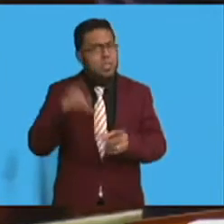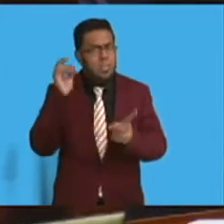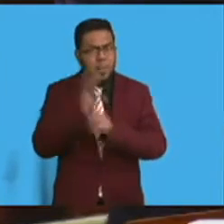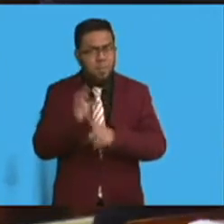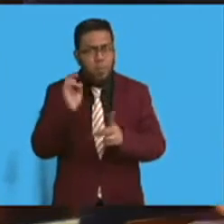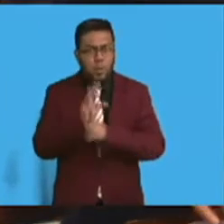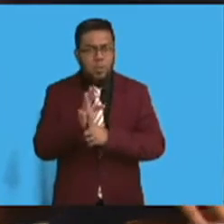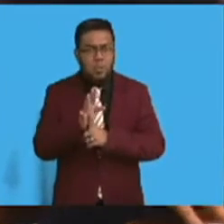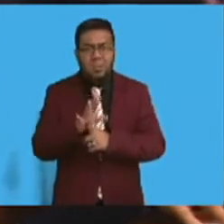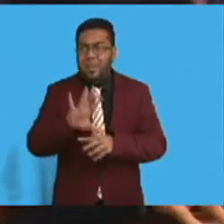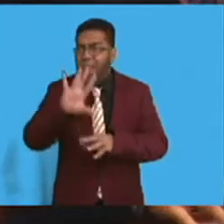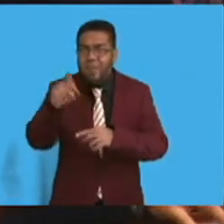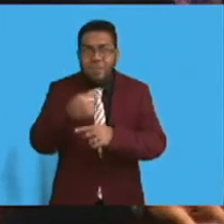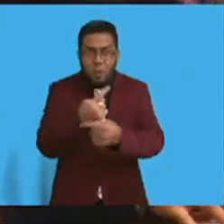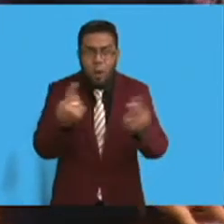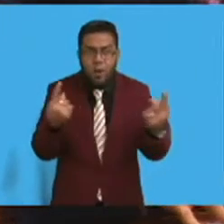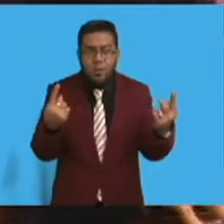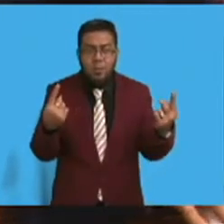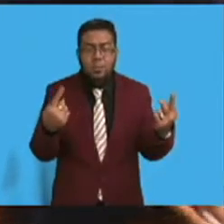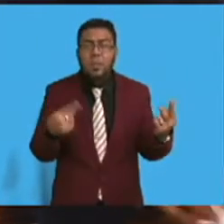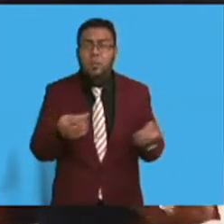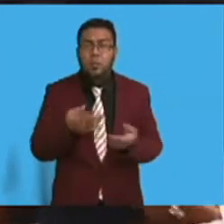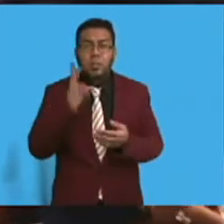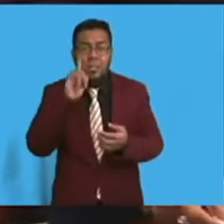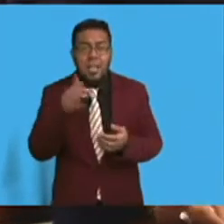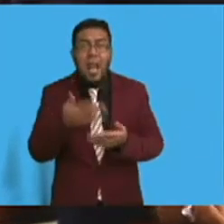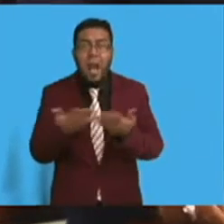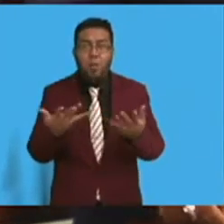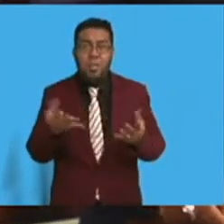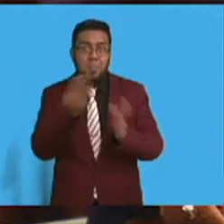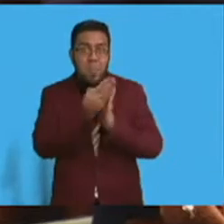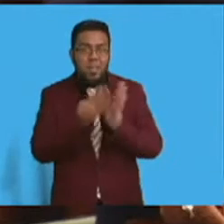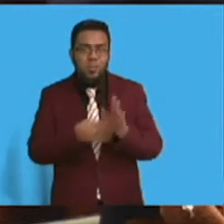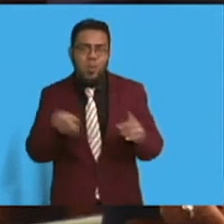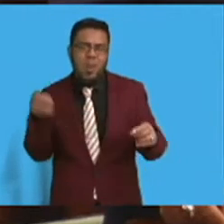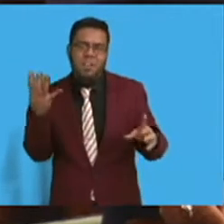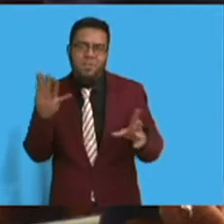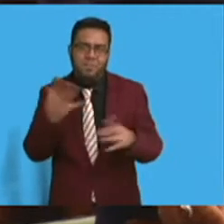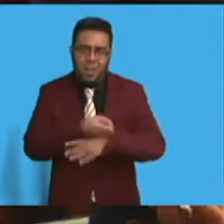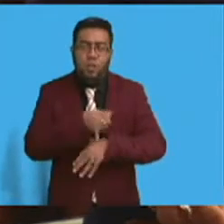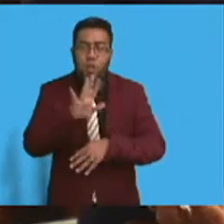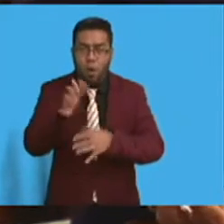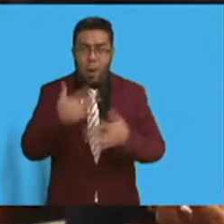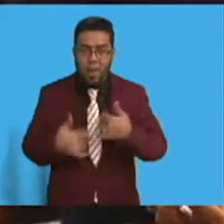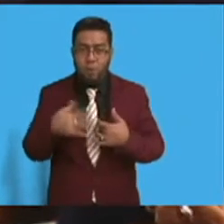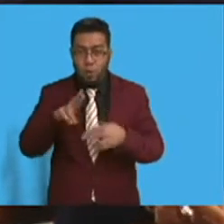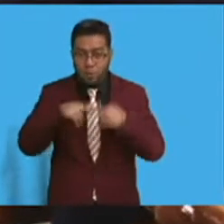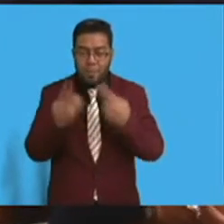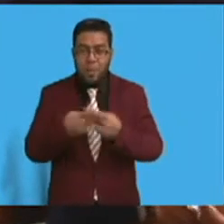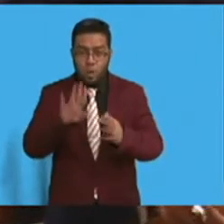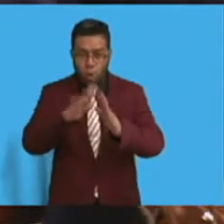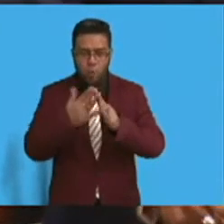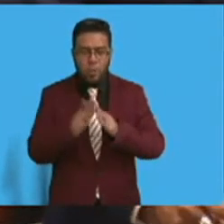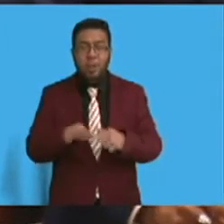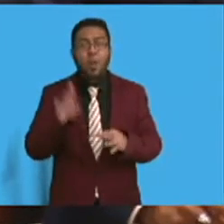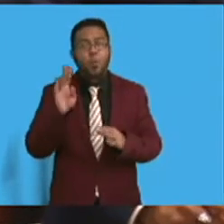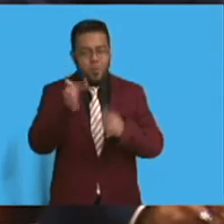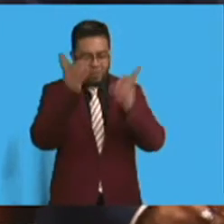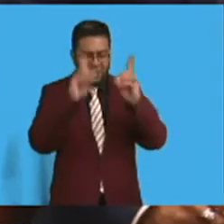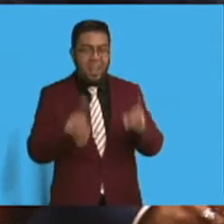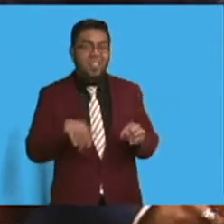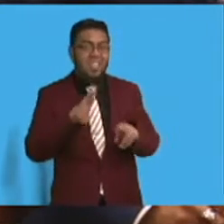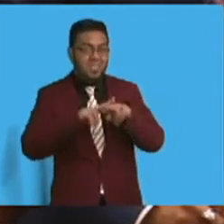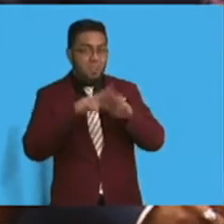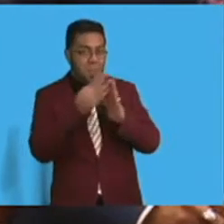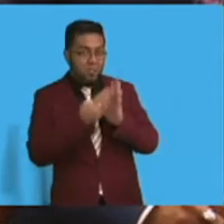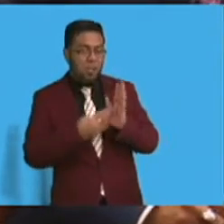Speaker, everyone get the full picture of how this budget will impact your lives, your families, and your communities. Madam Speaker, we've designed this budget for Fijian